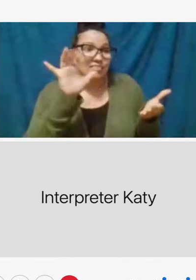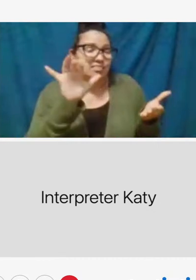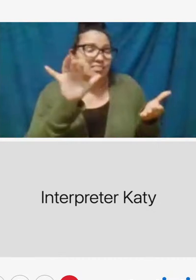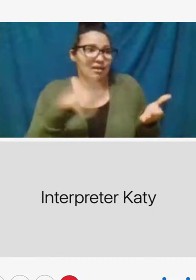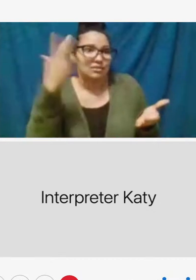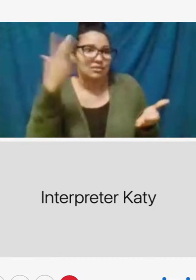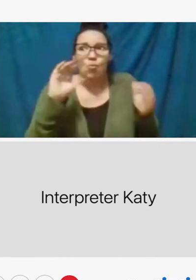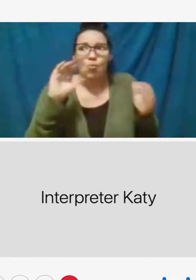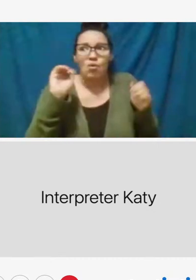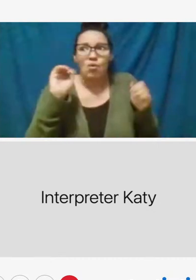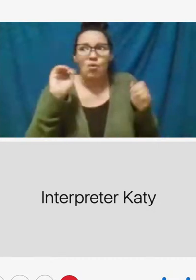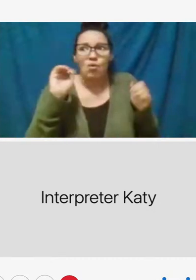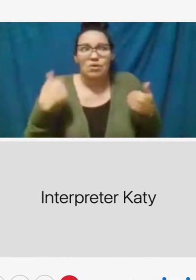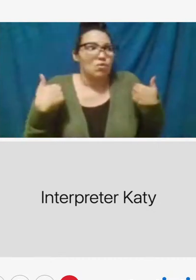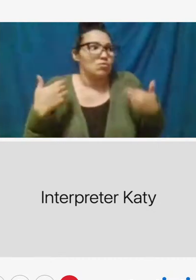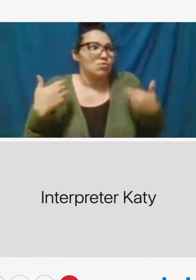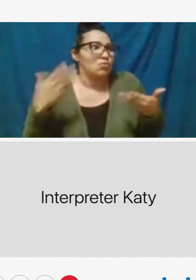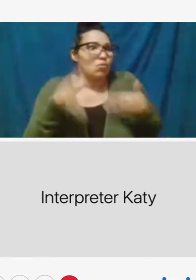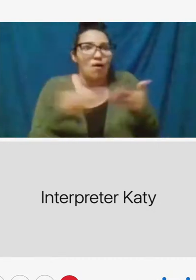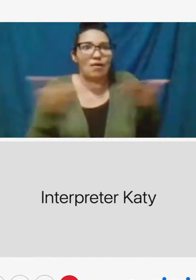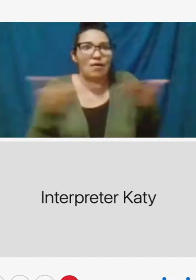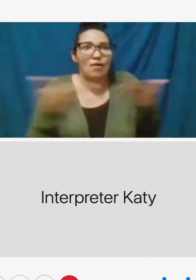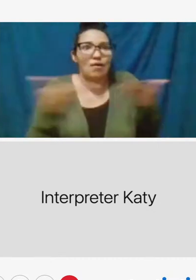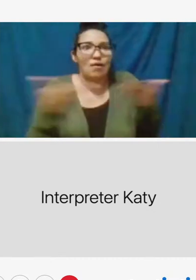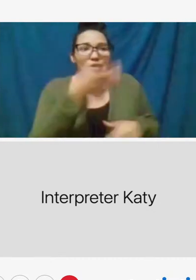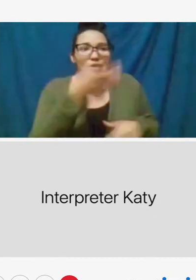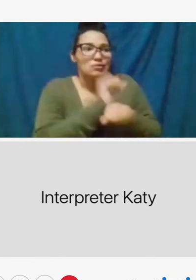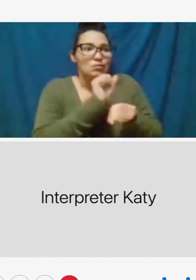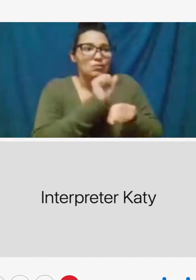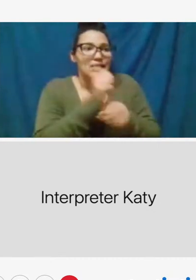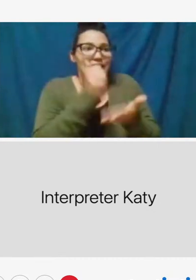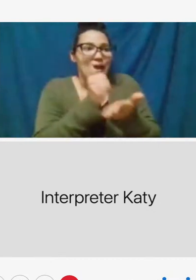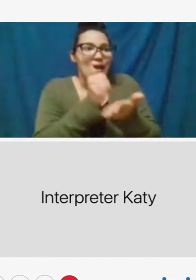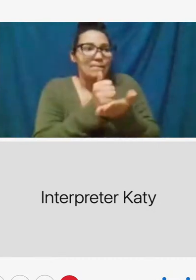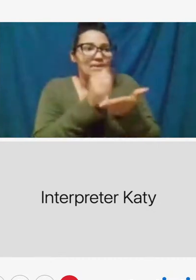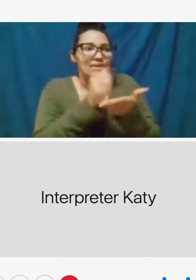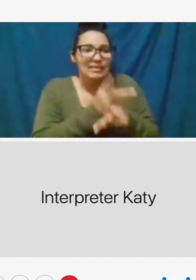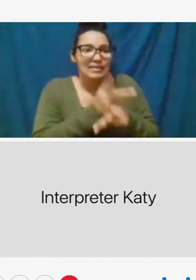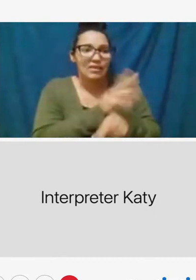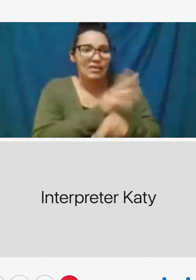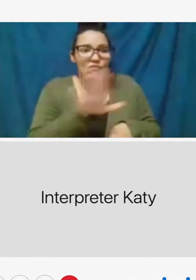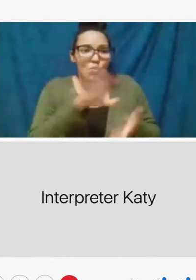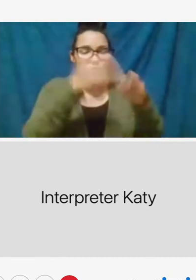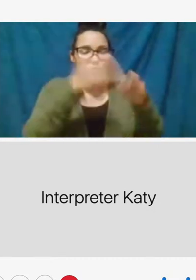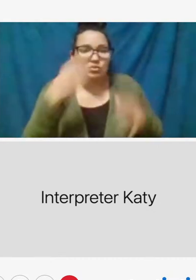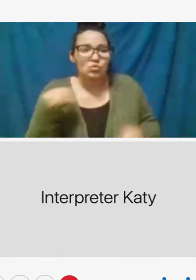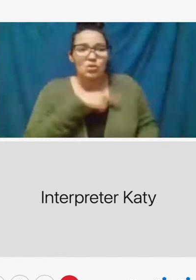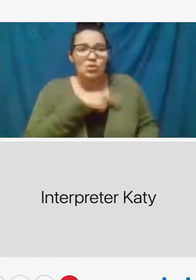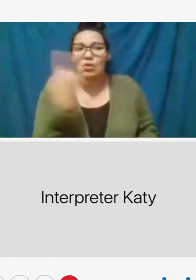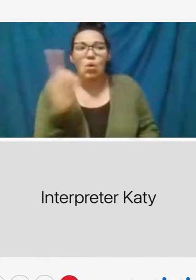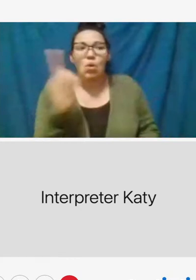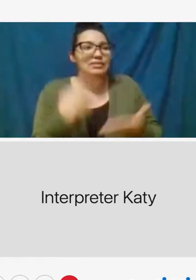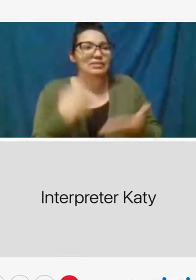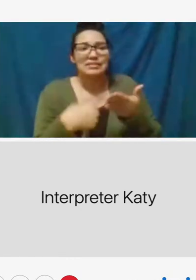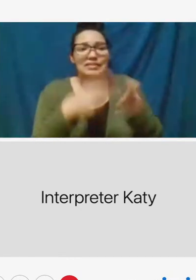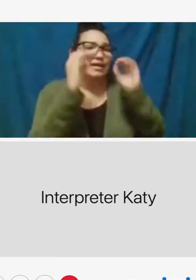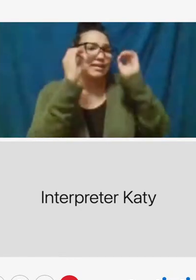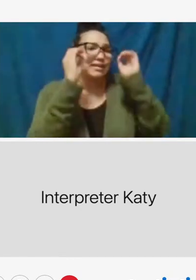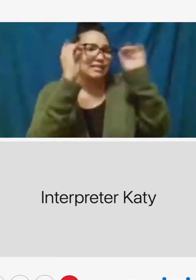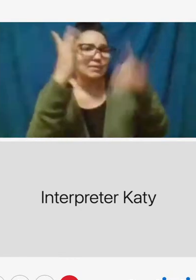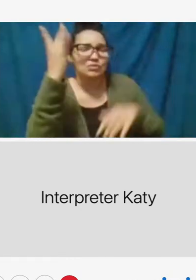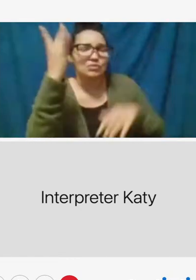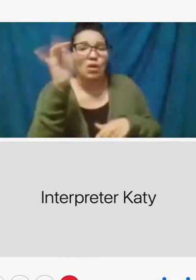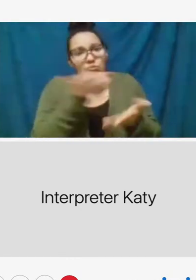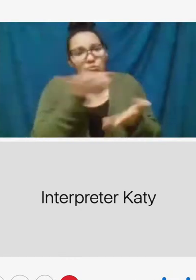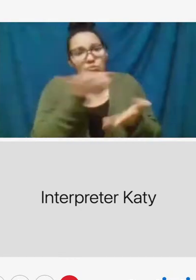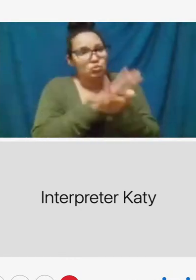doing God's work and helping take care of those students because we always talk about academics because that's what a school district is here